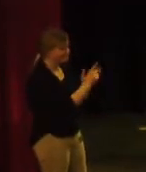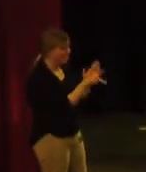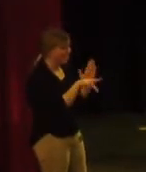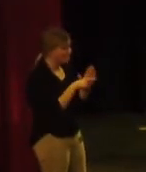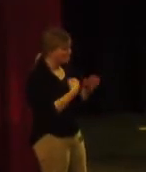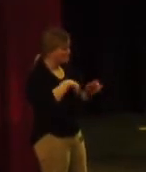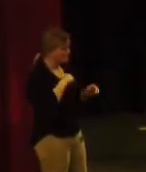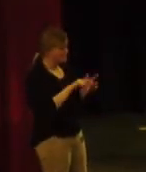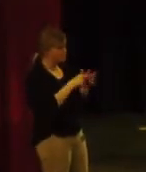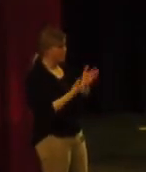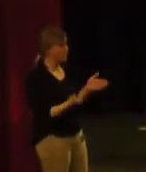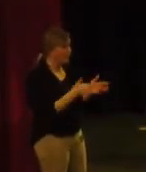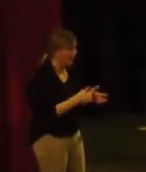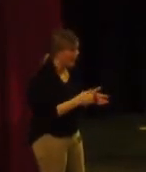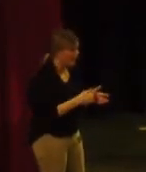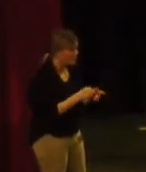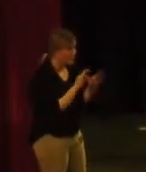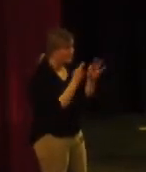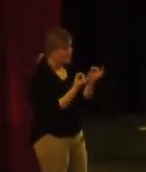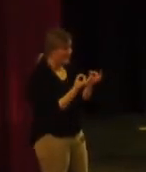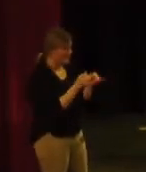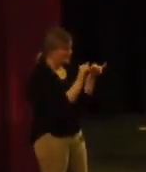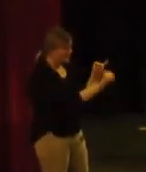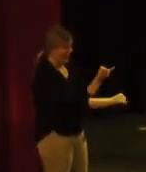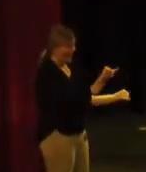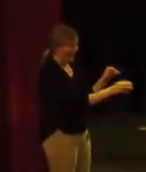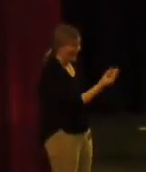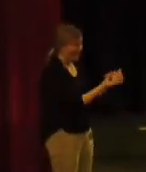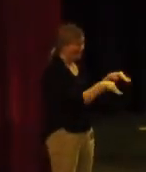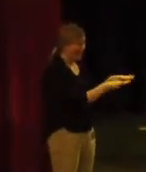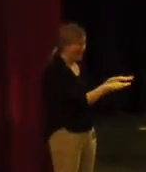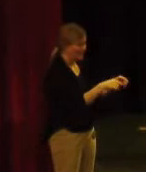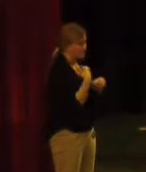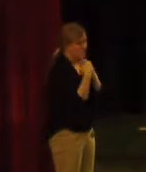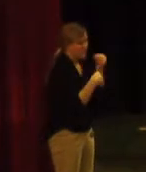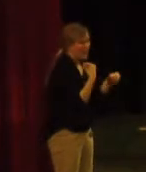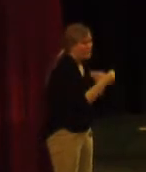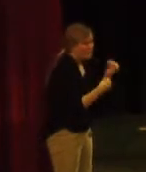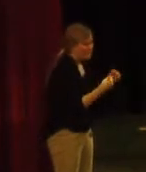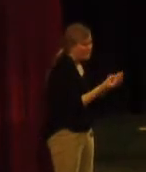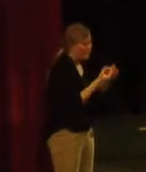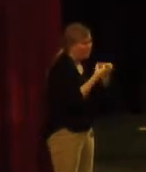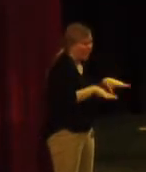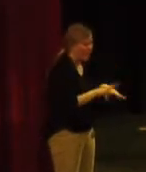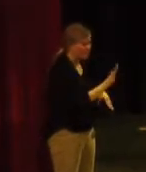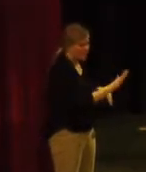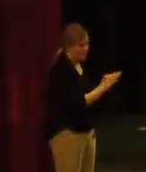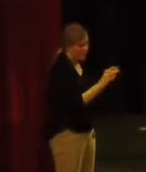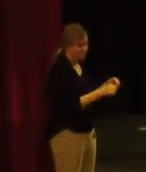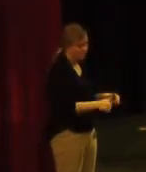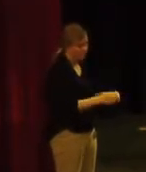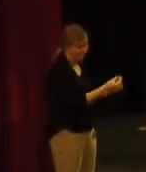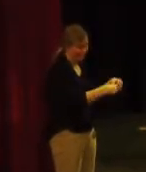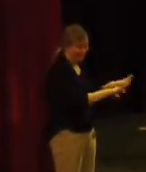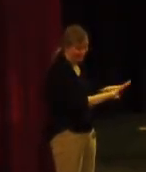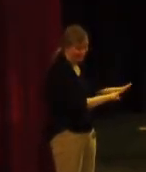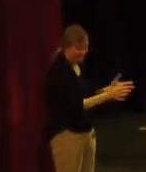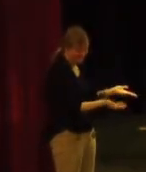over again. And so families that have been on land for many generations lost that land. So there's some dismay from